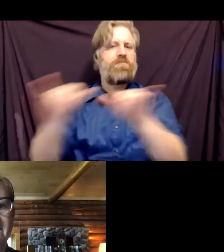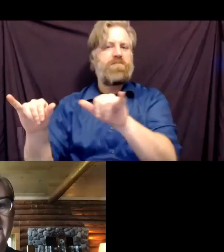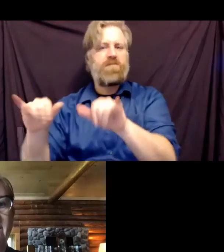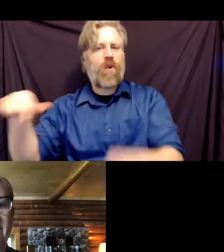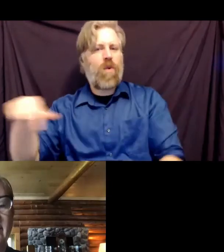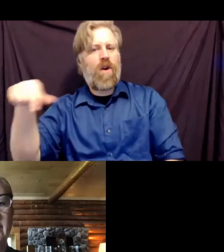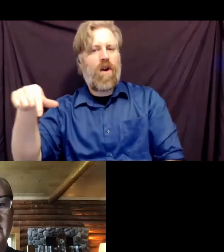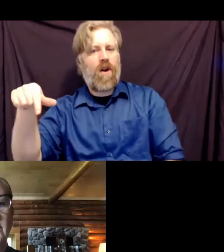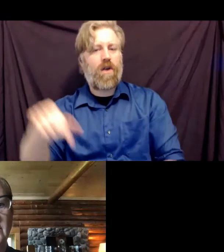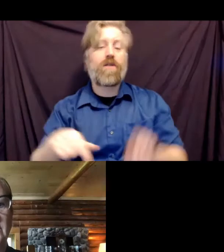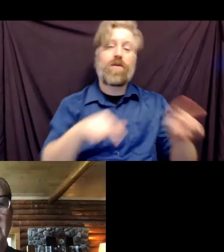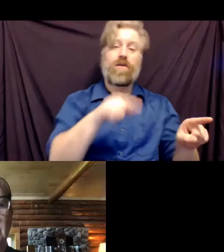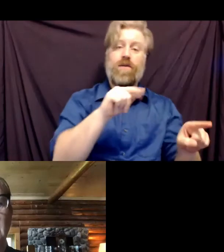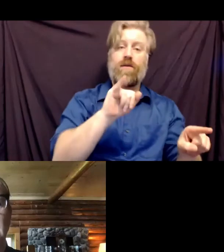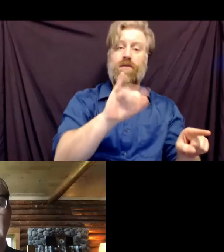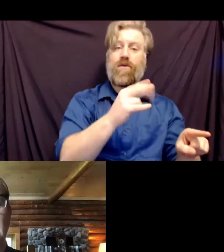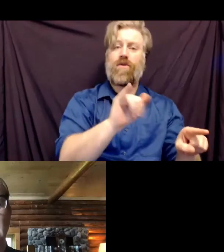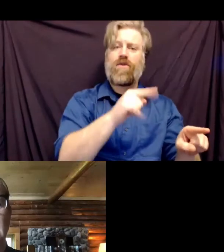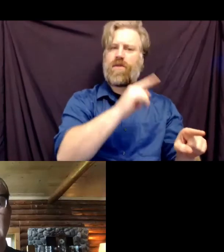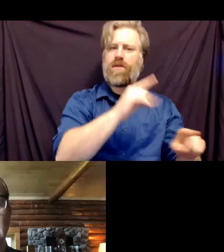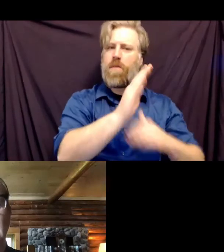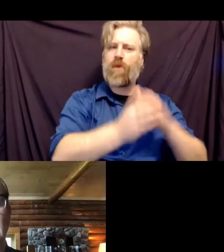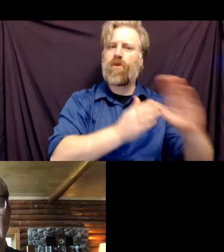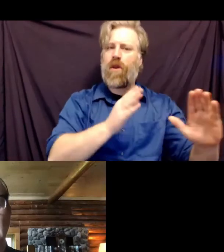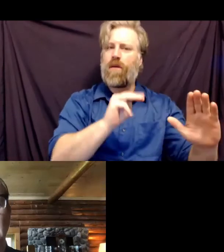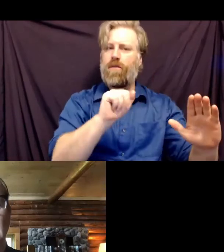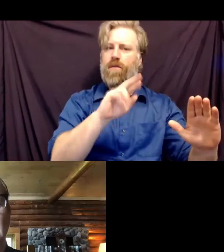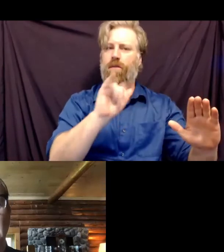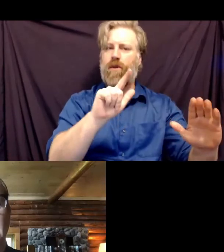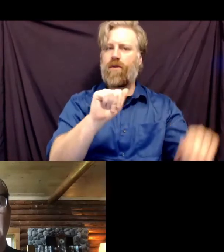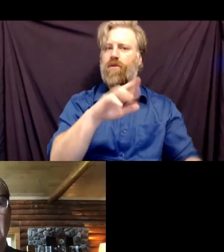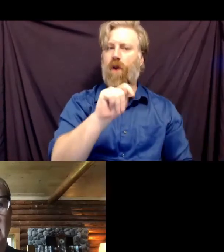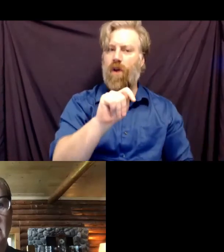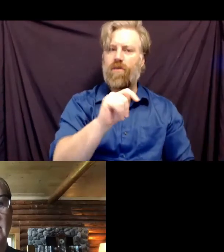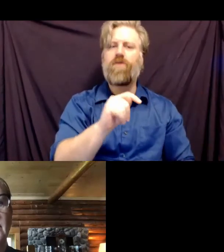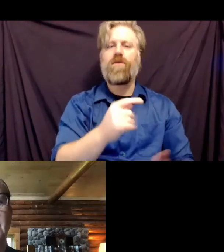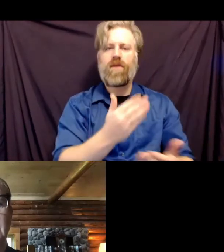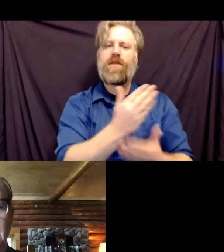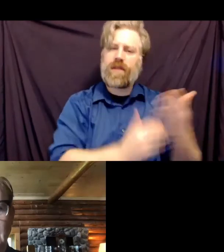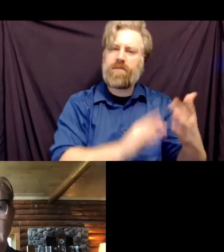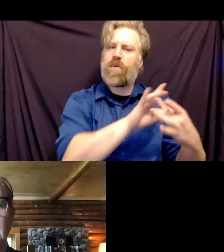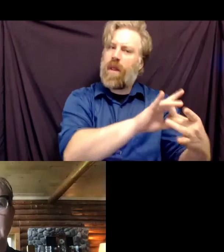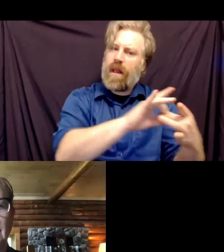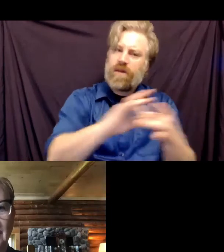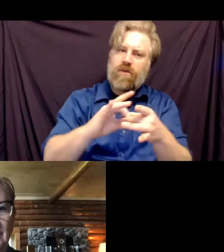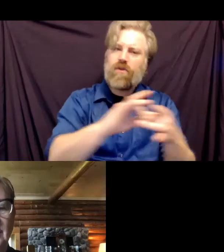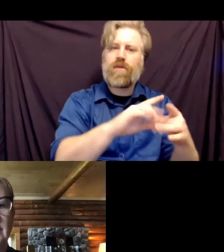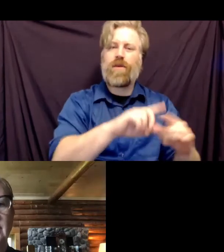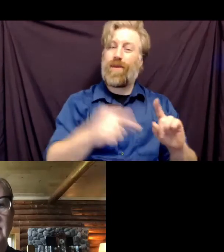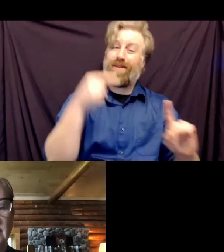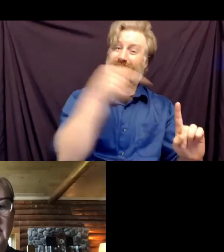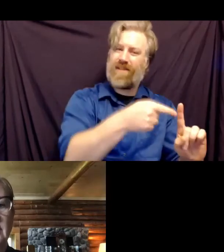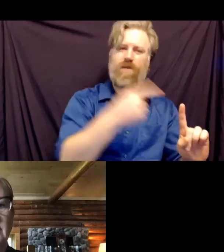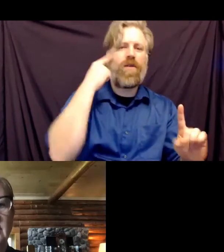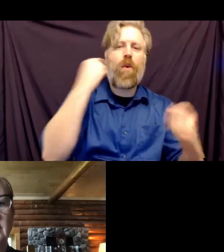closely related, but Tai Chi is more for exercise and flexibility, whereas